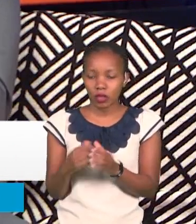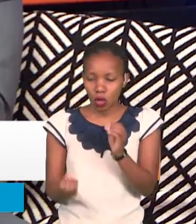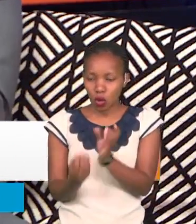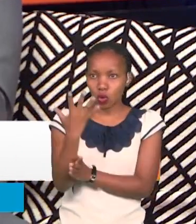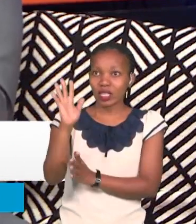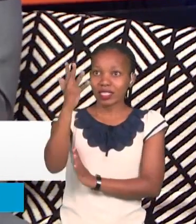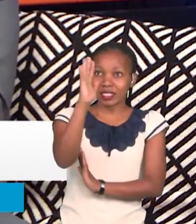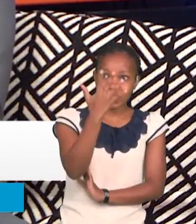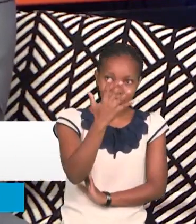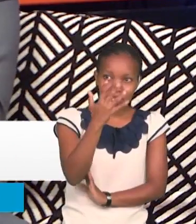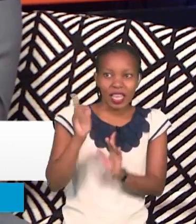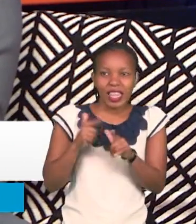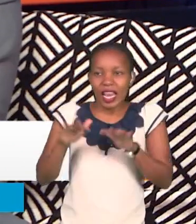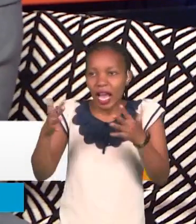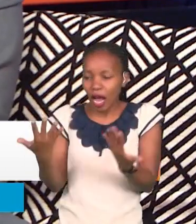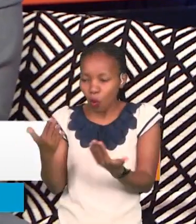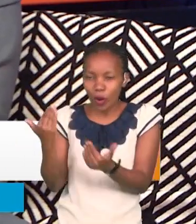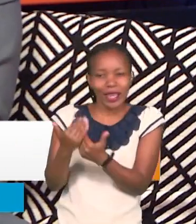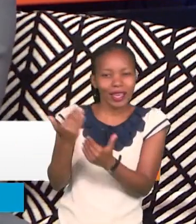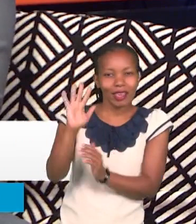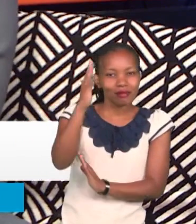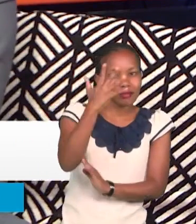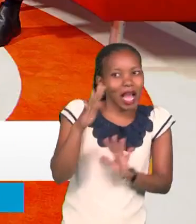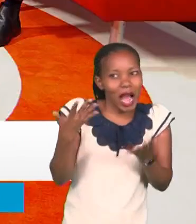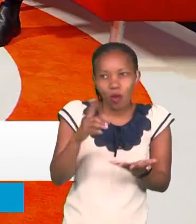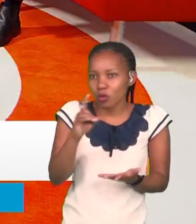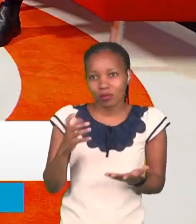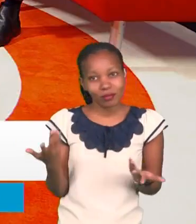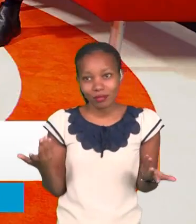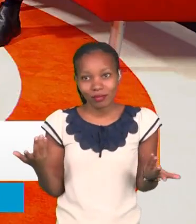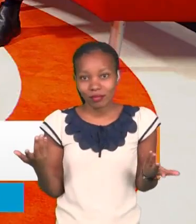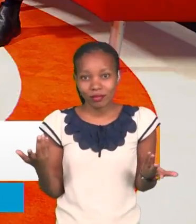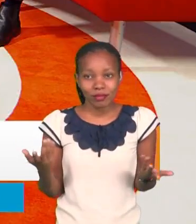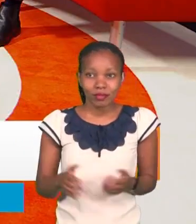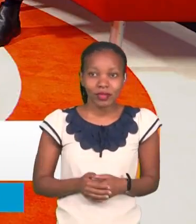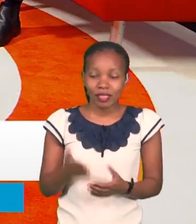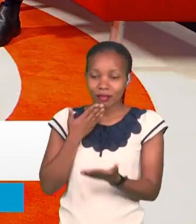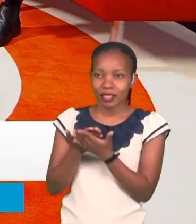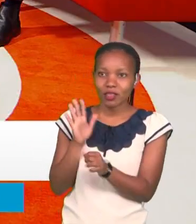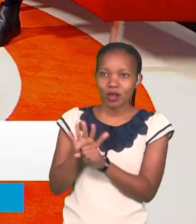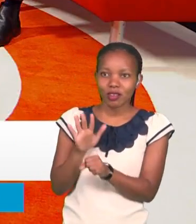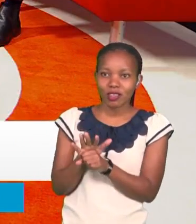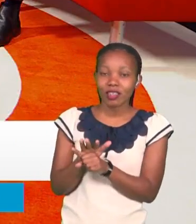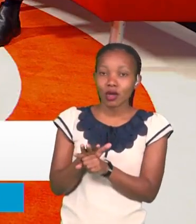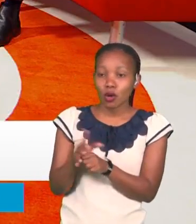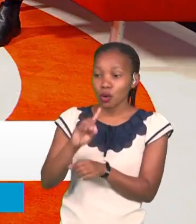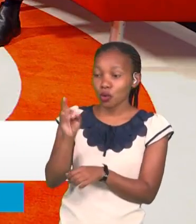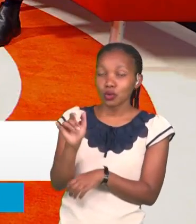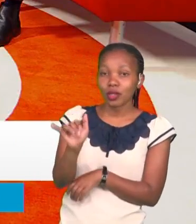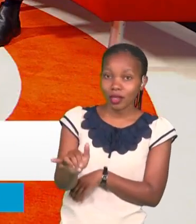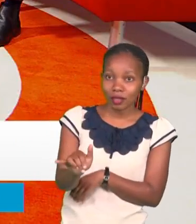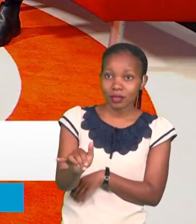is one thing. How do we maintain them? Gentlemen. Mm-hmm. Thank you so much for that great question.